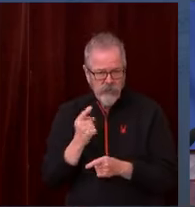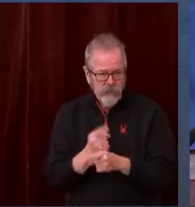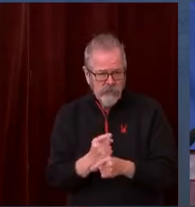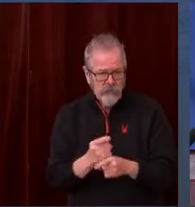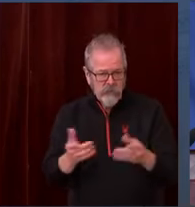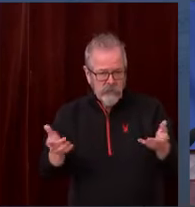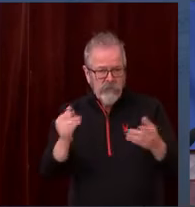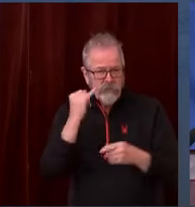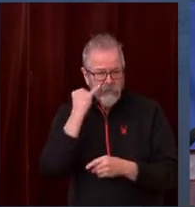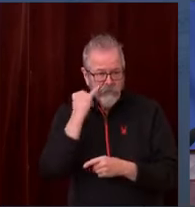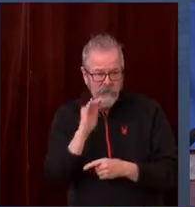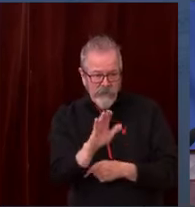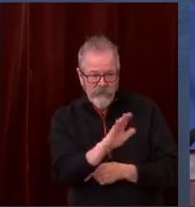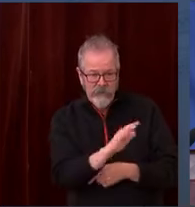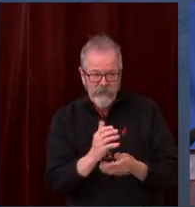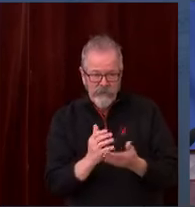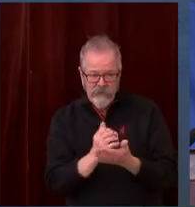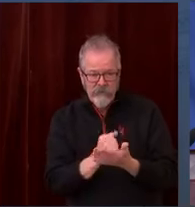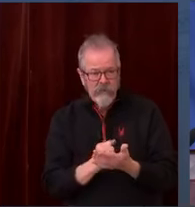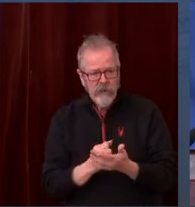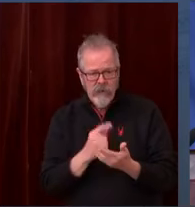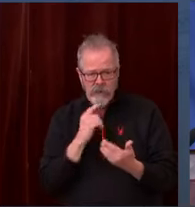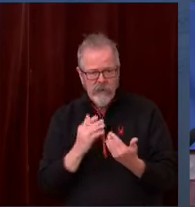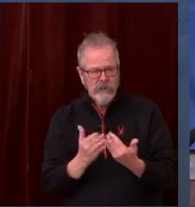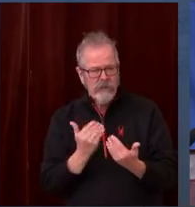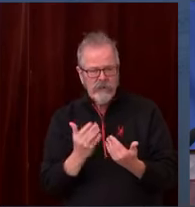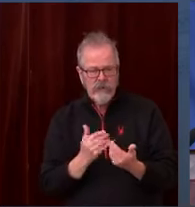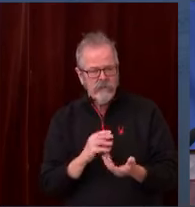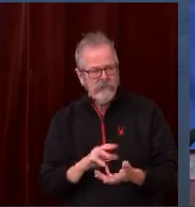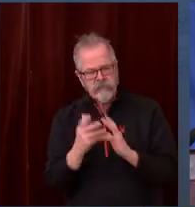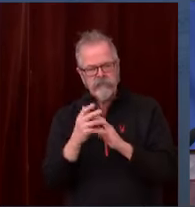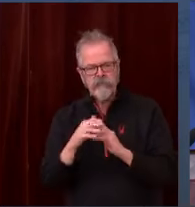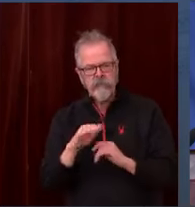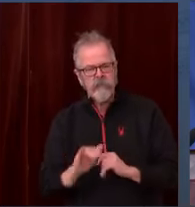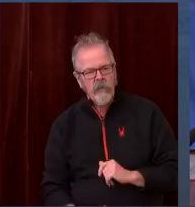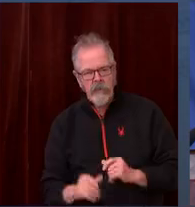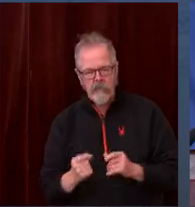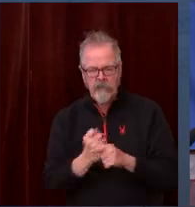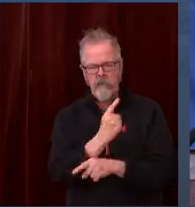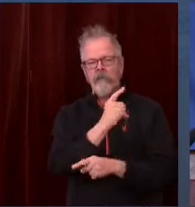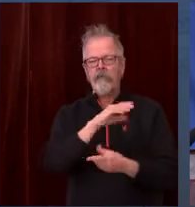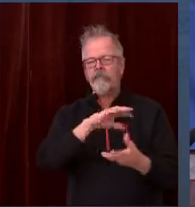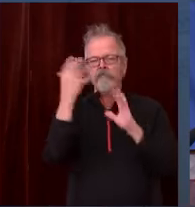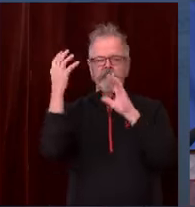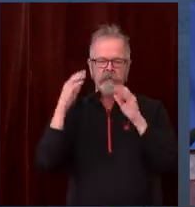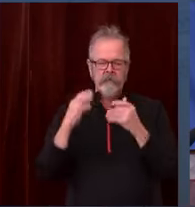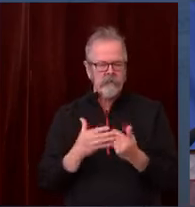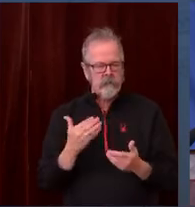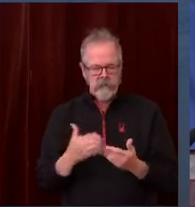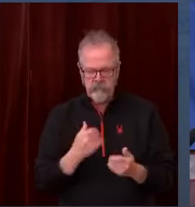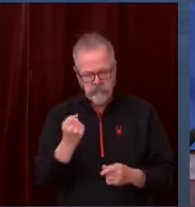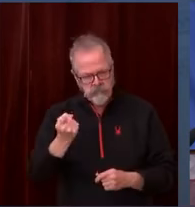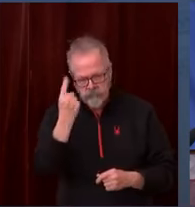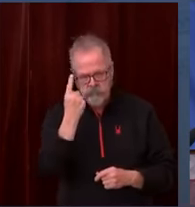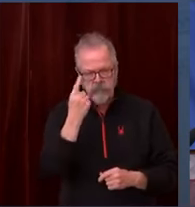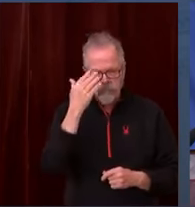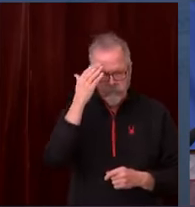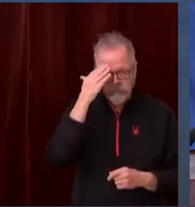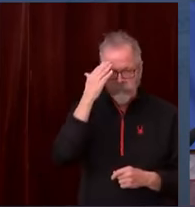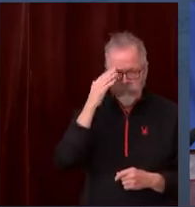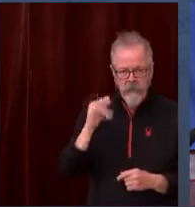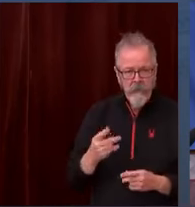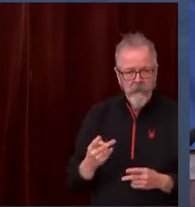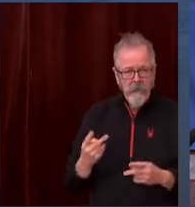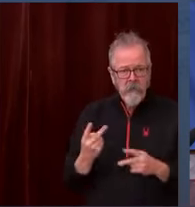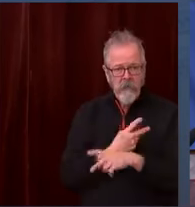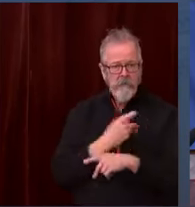you have probably additional benefit. And I think that does apply to most communities of color who, because of the disparate